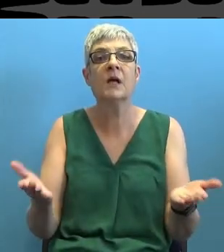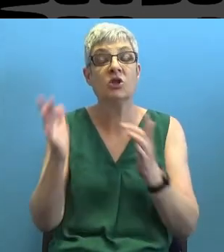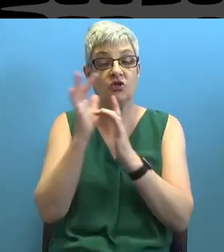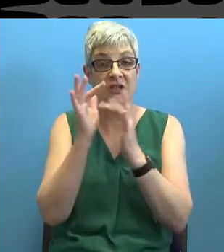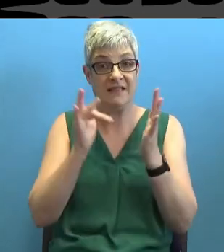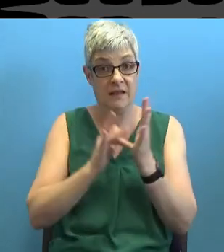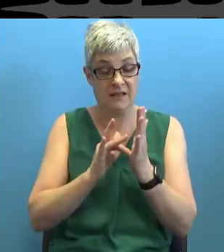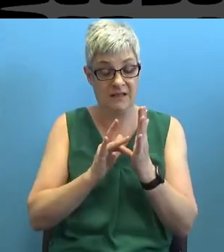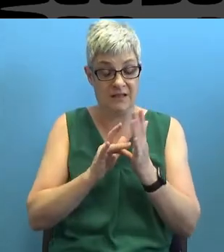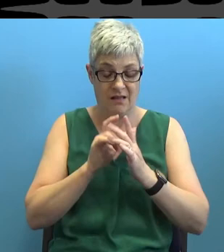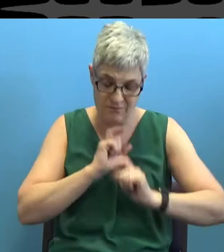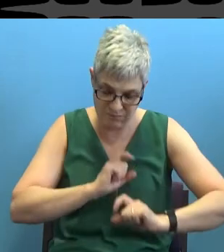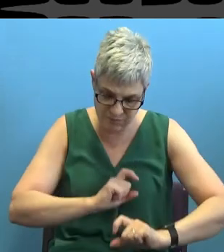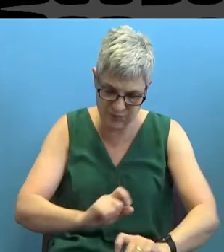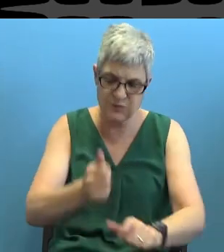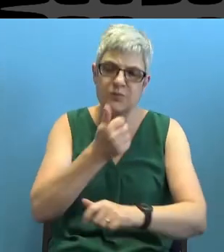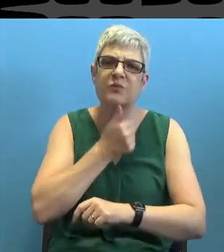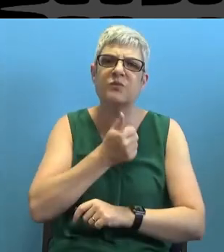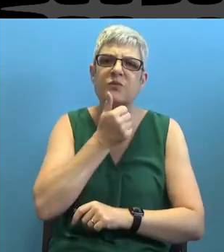Jesus endured the cross,